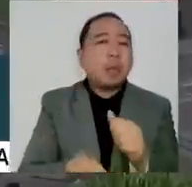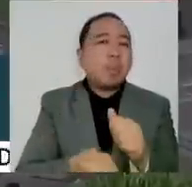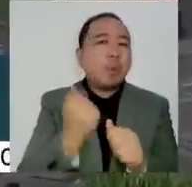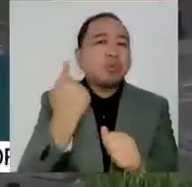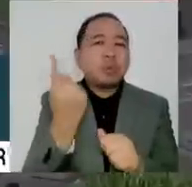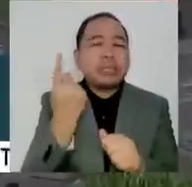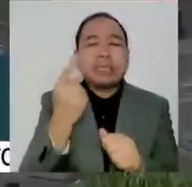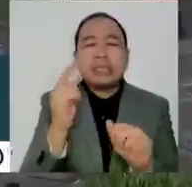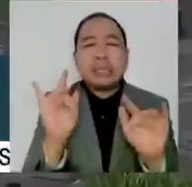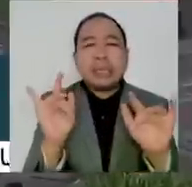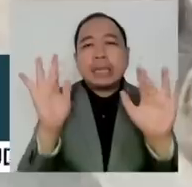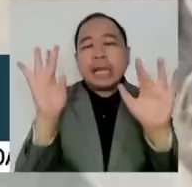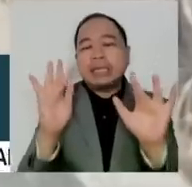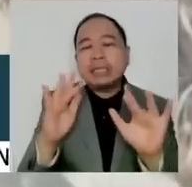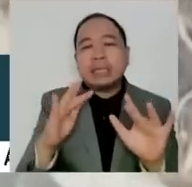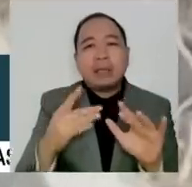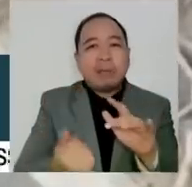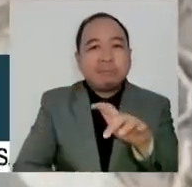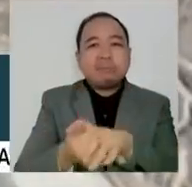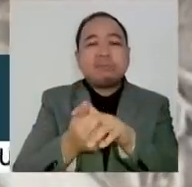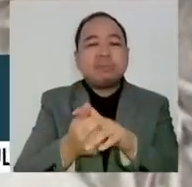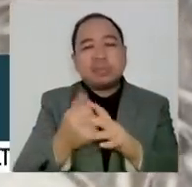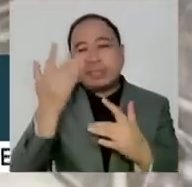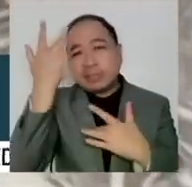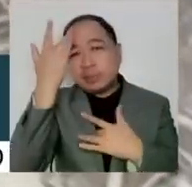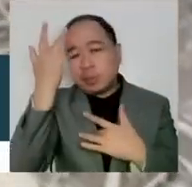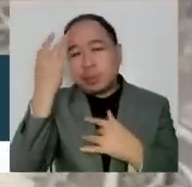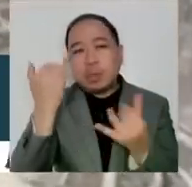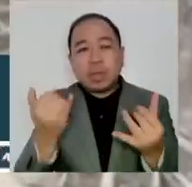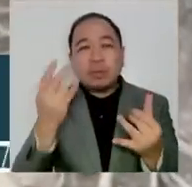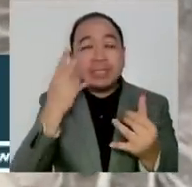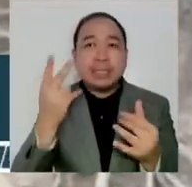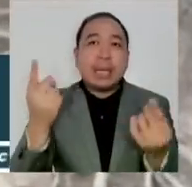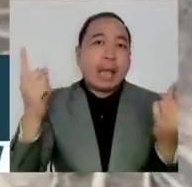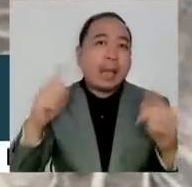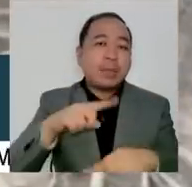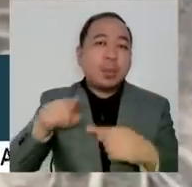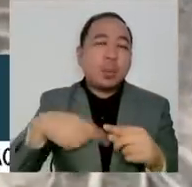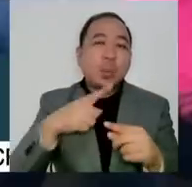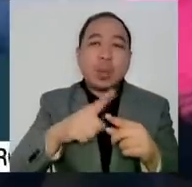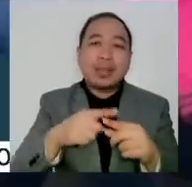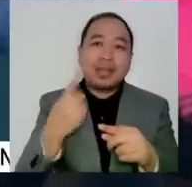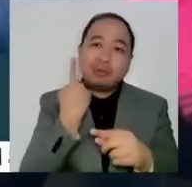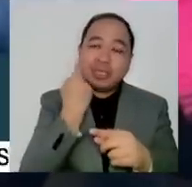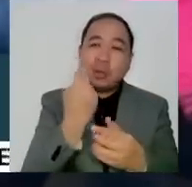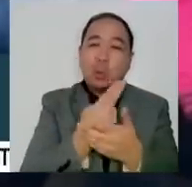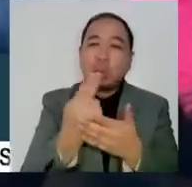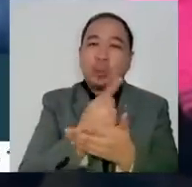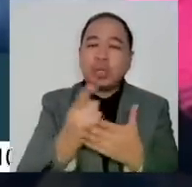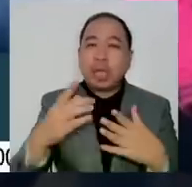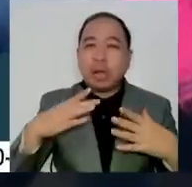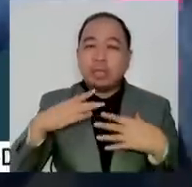symptoms. The LGU attributed the rise to the exodus of people during the recent long Holy Week holidays.